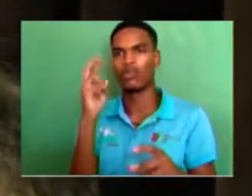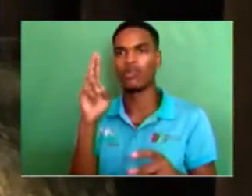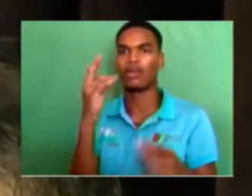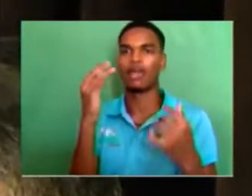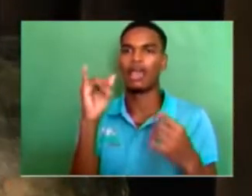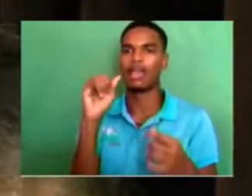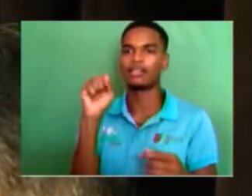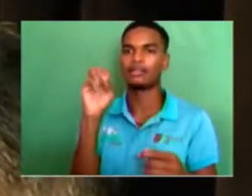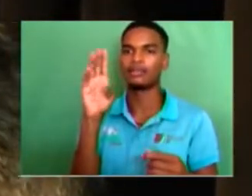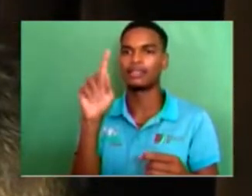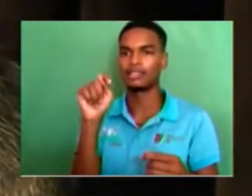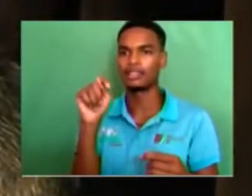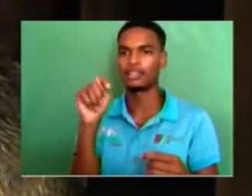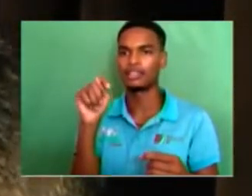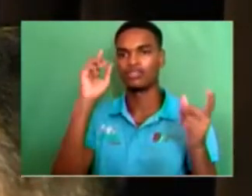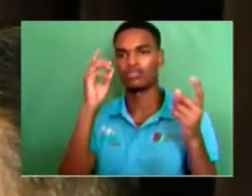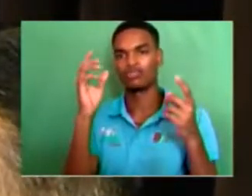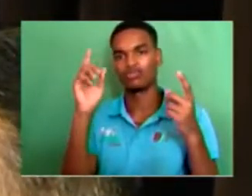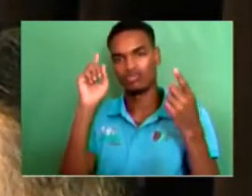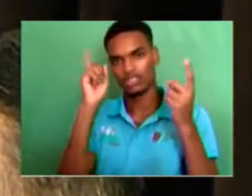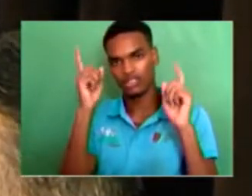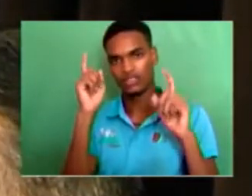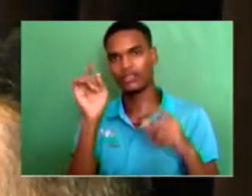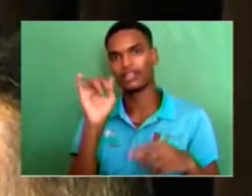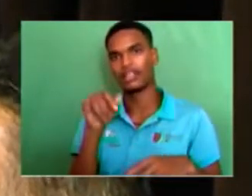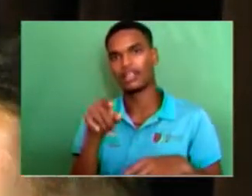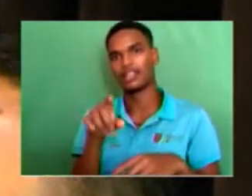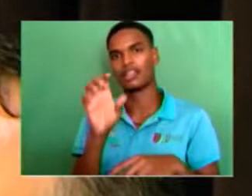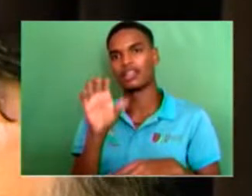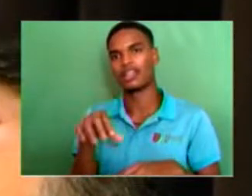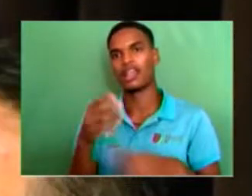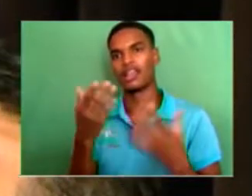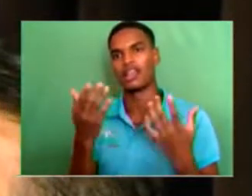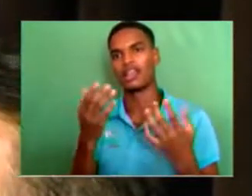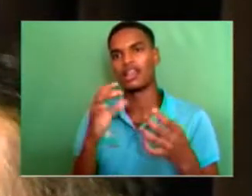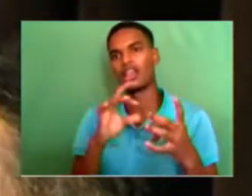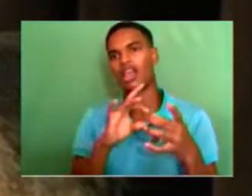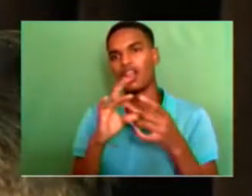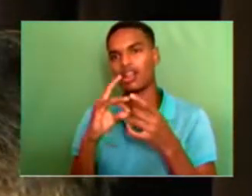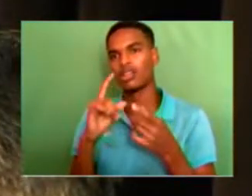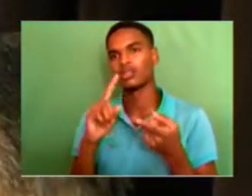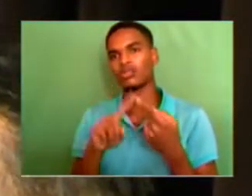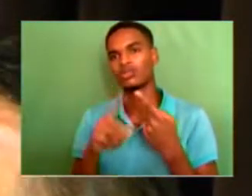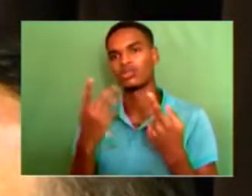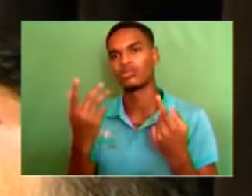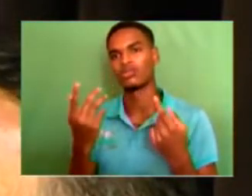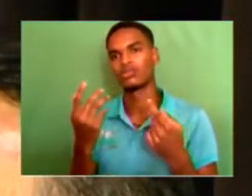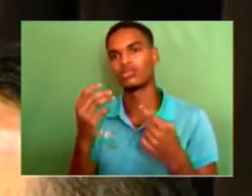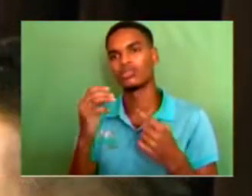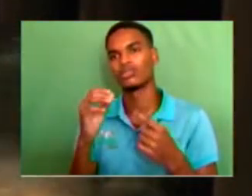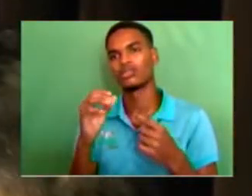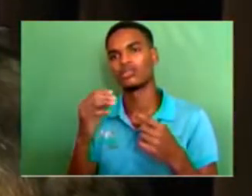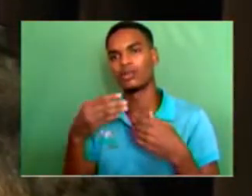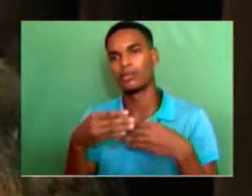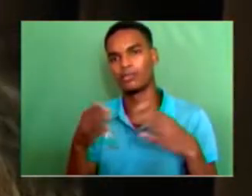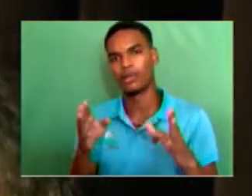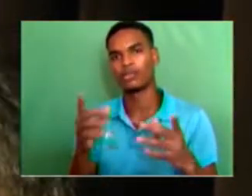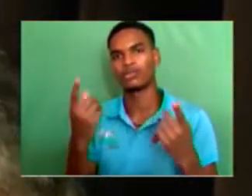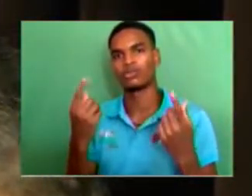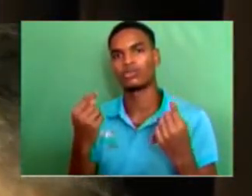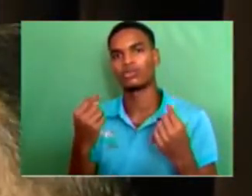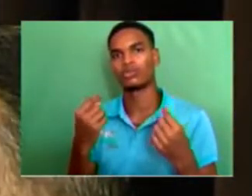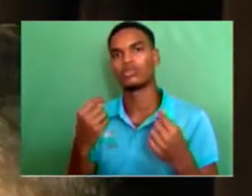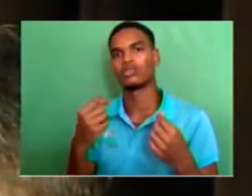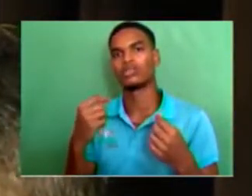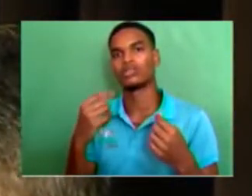something that can connect to a set-top box to do it, thereby sort